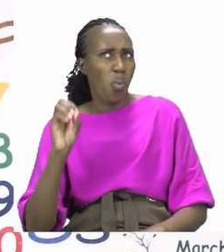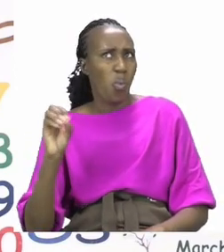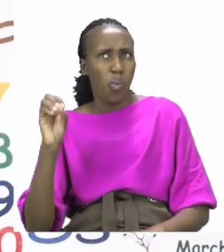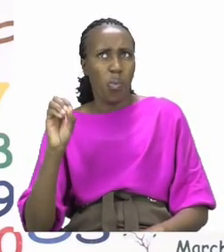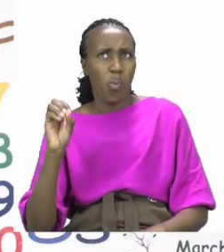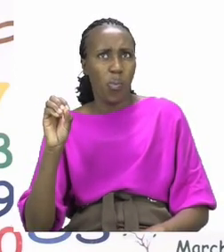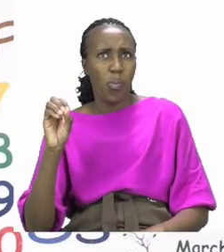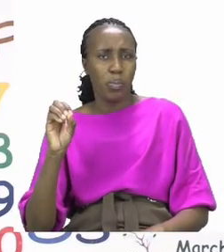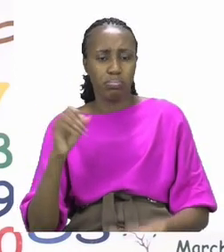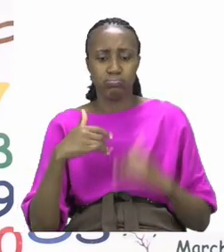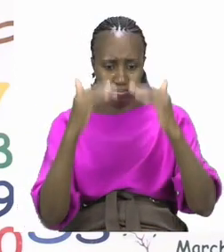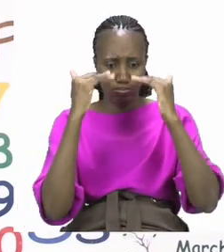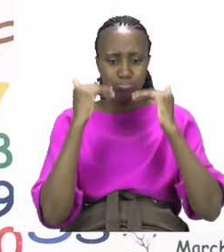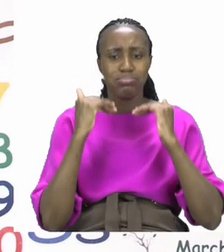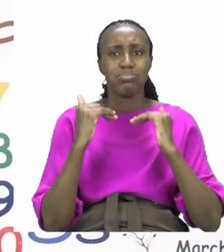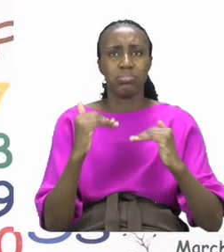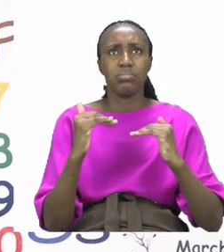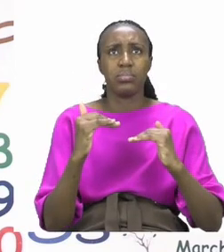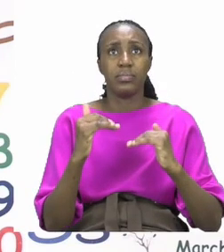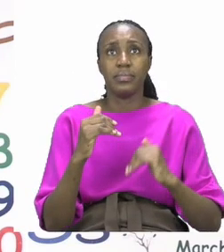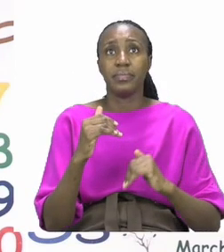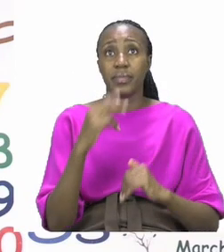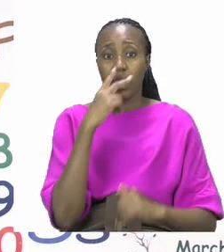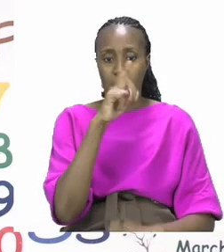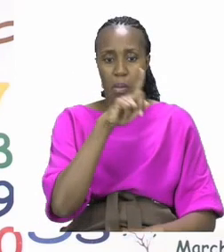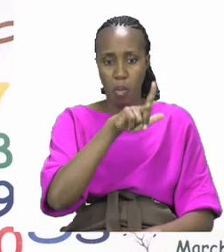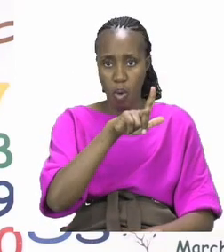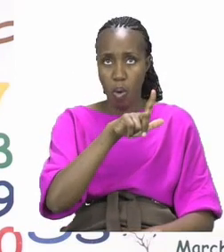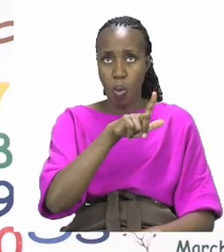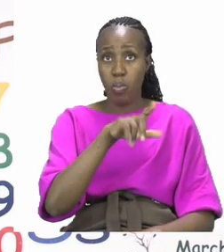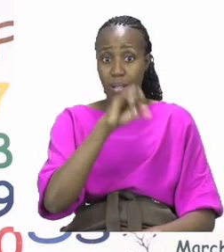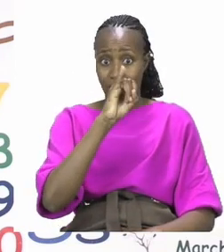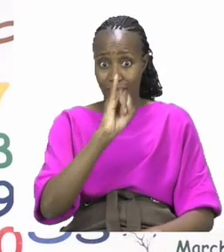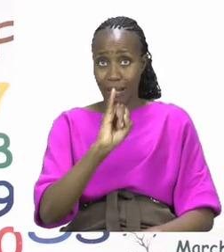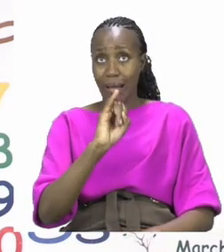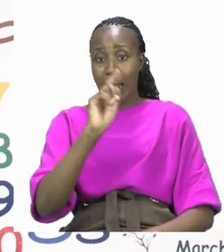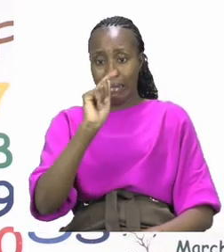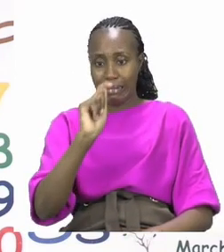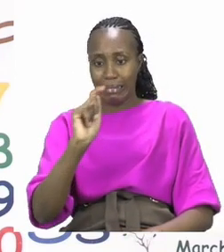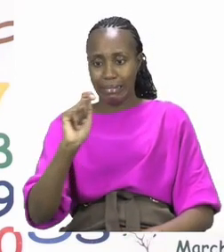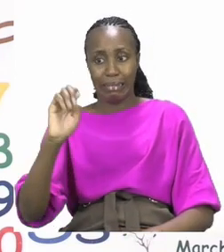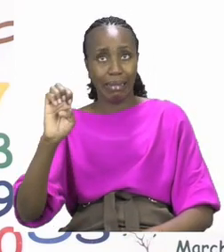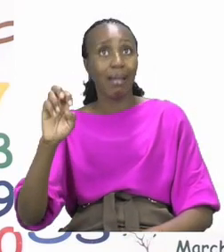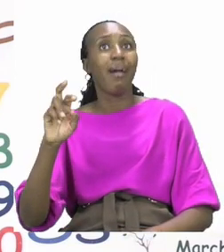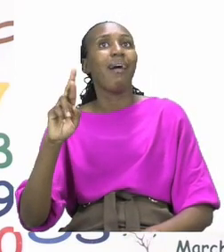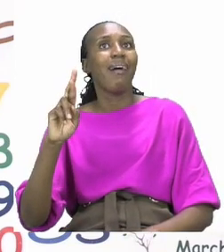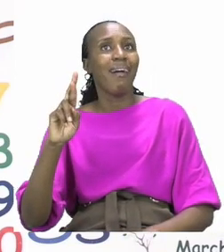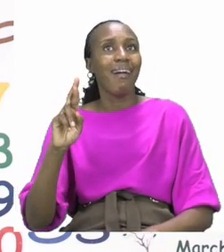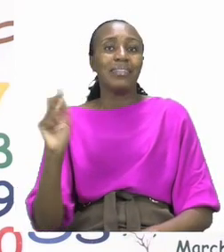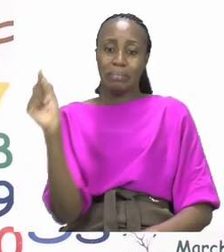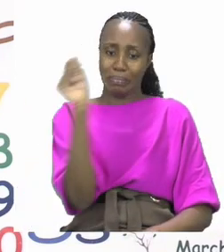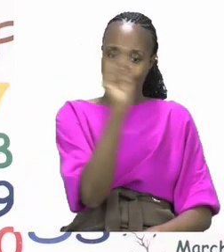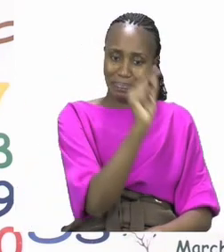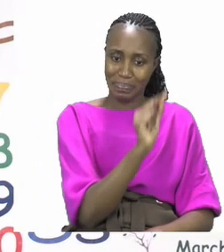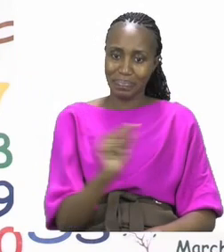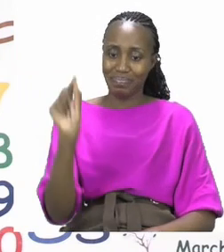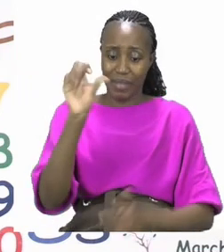the I. Instead, this is the one that has the I, and this is our